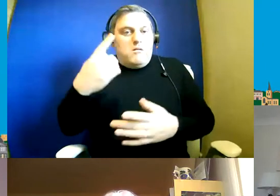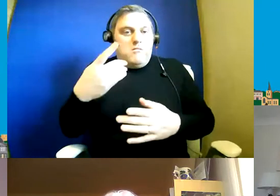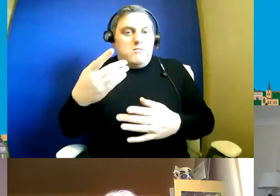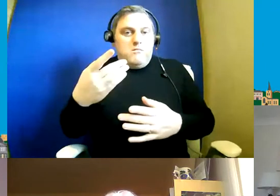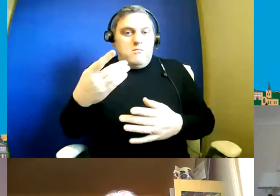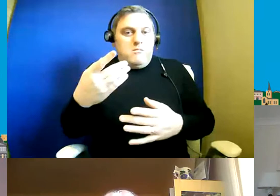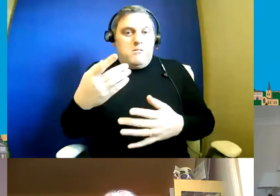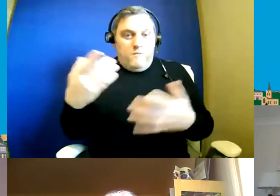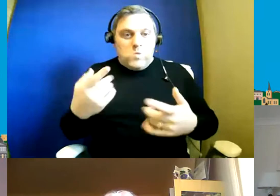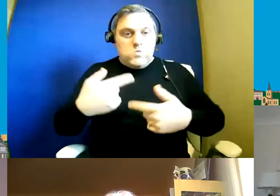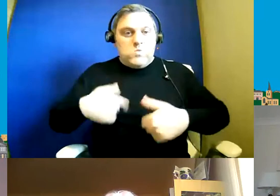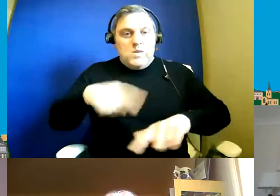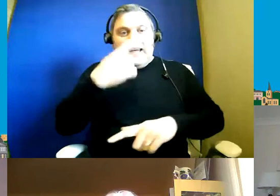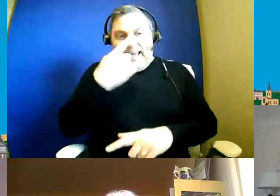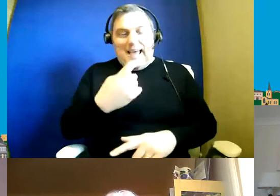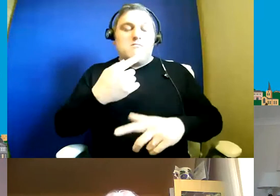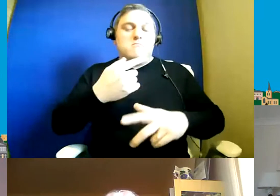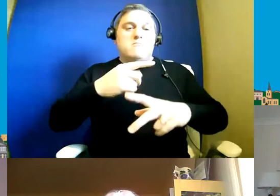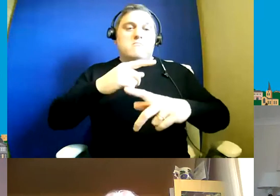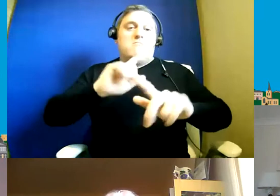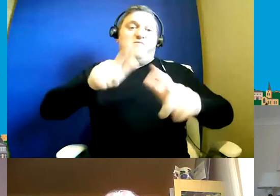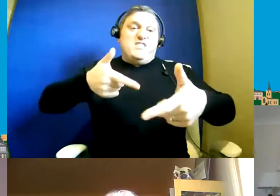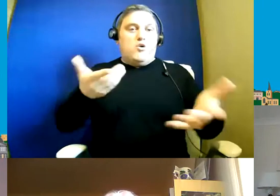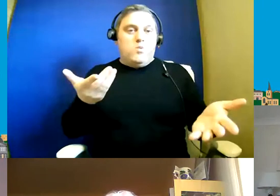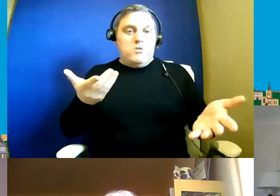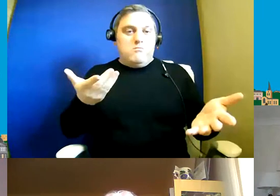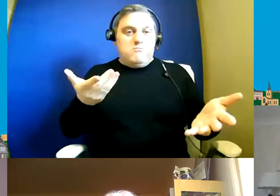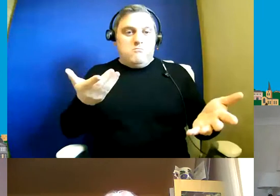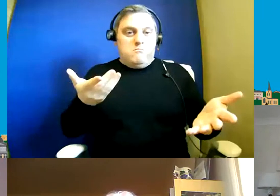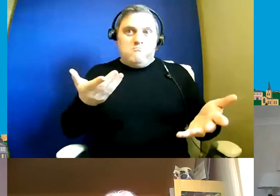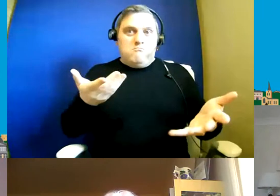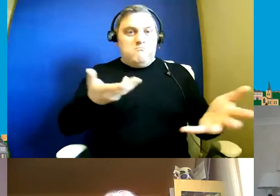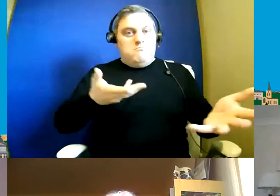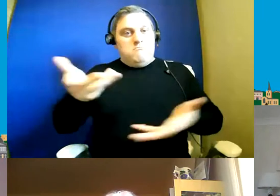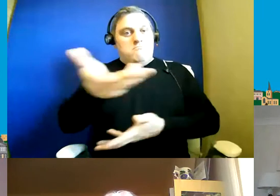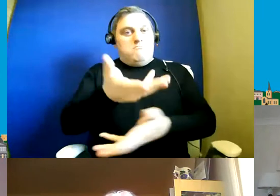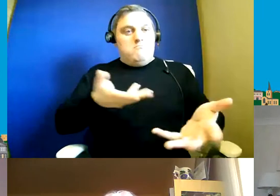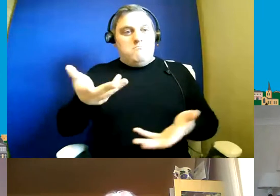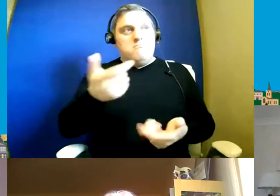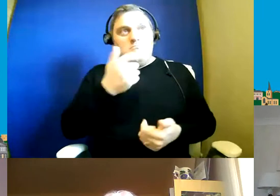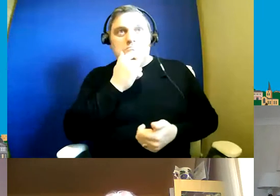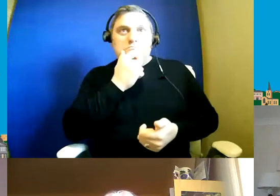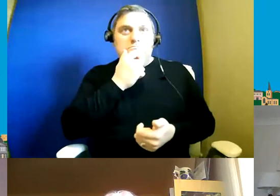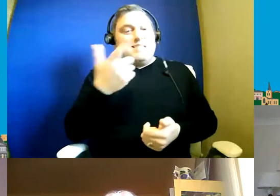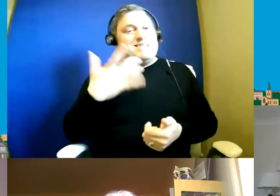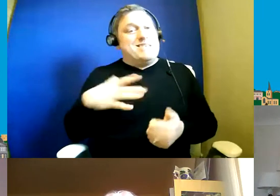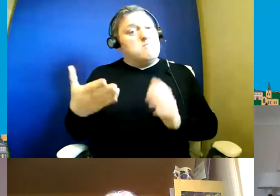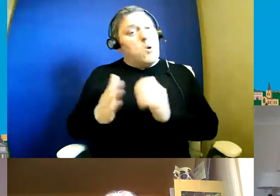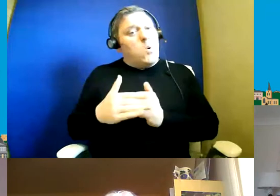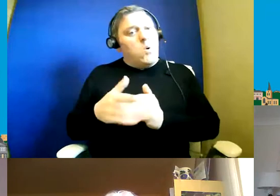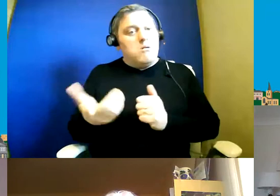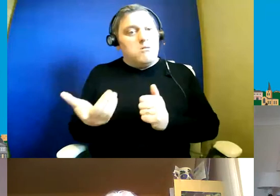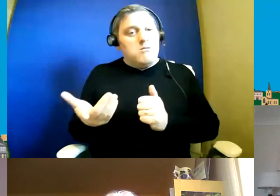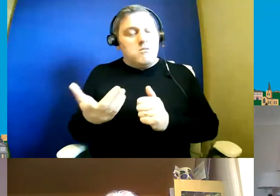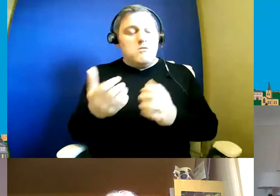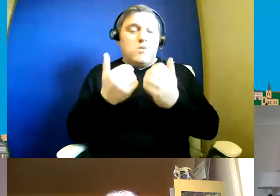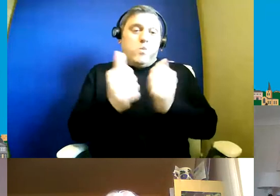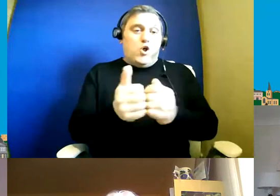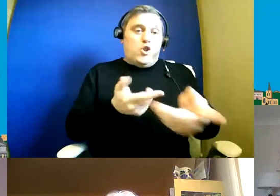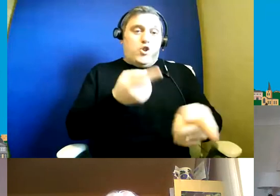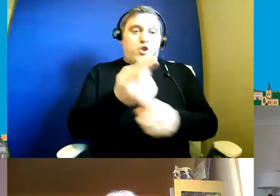because we've certainly got the ability for the video consultations, as Chris has said. But I certainly think that it would be really welcome to